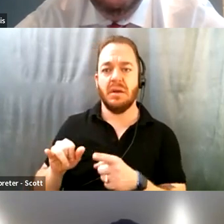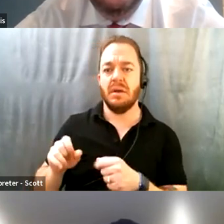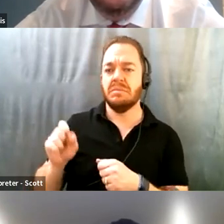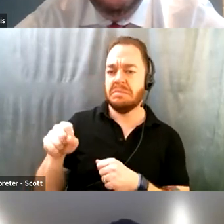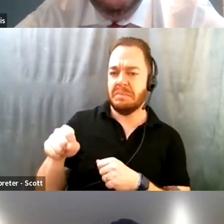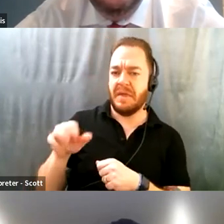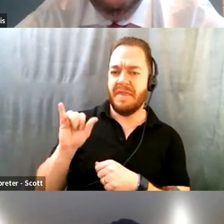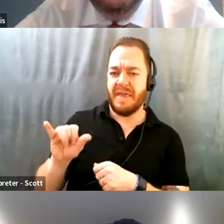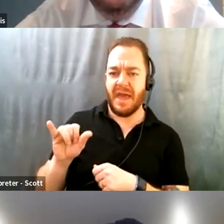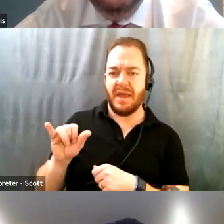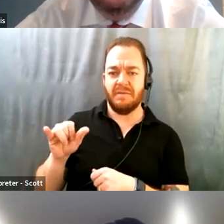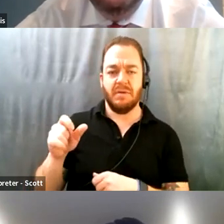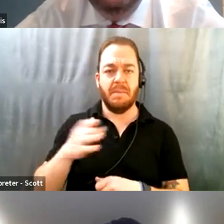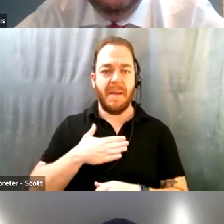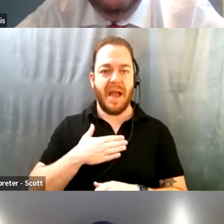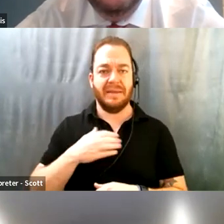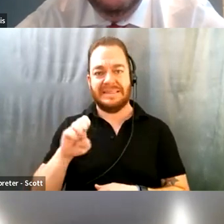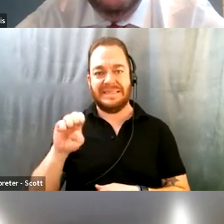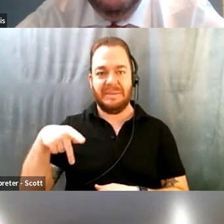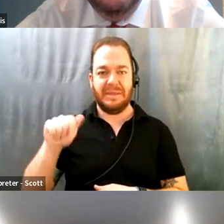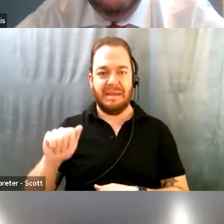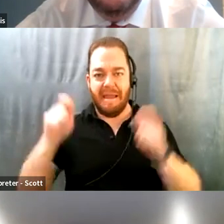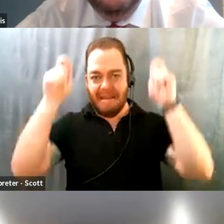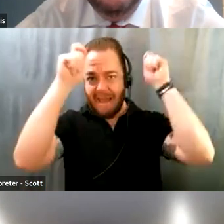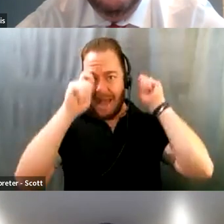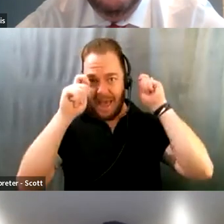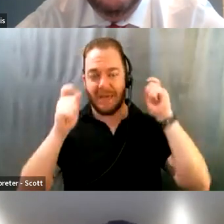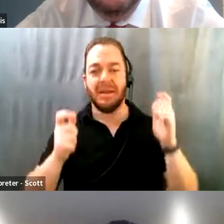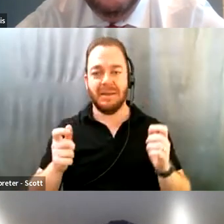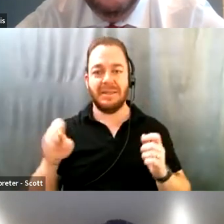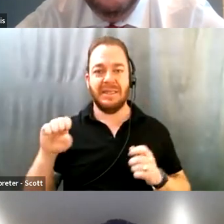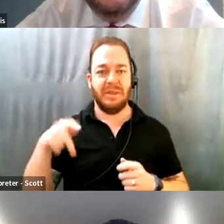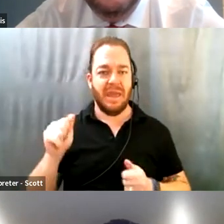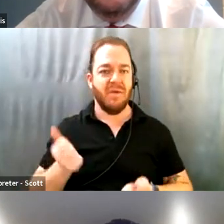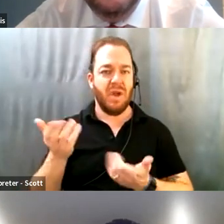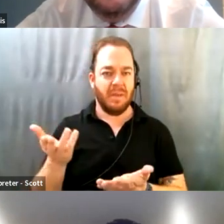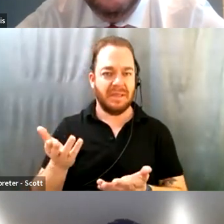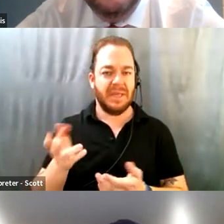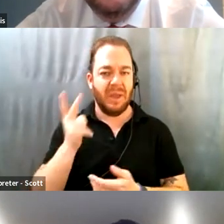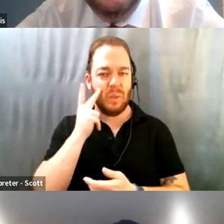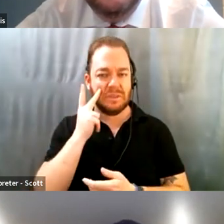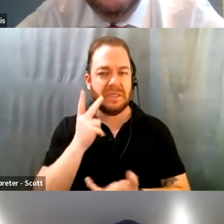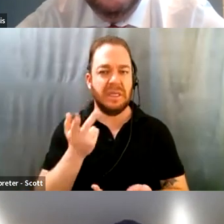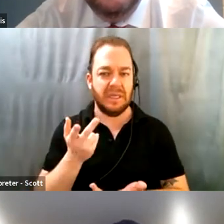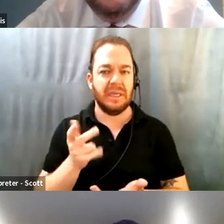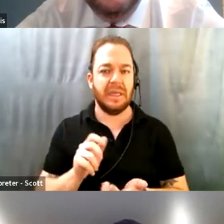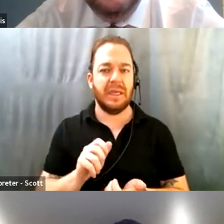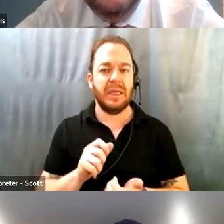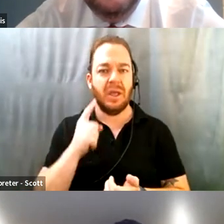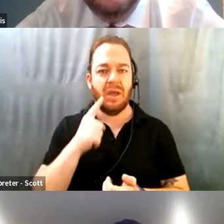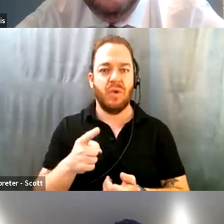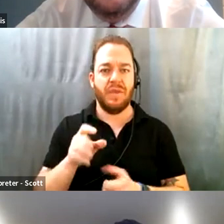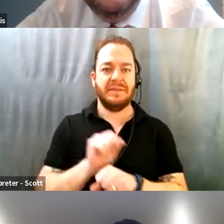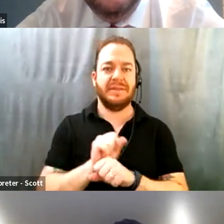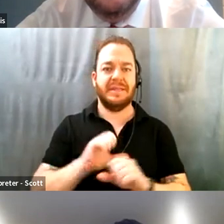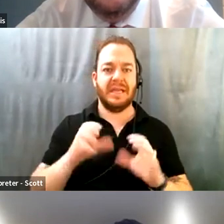my own EPA hat, that's not quite the approach that EPA recommend, but we'll see kind of where the task force shakes out.